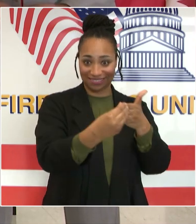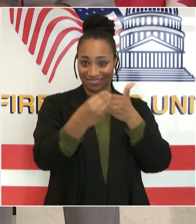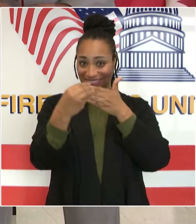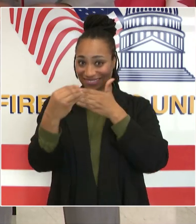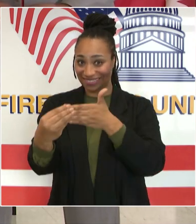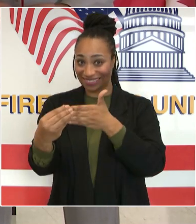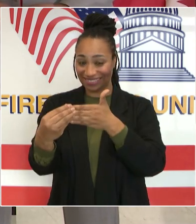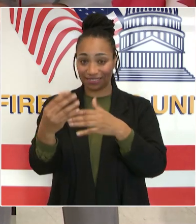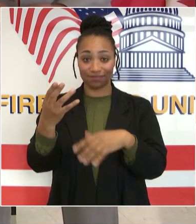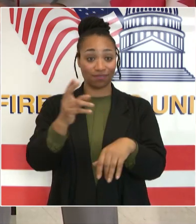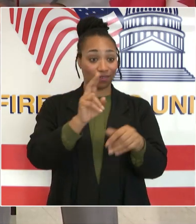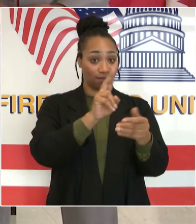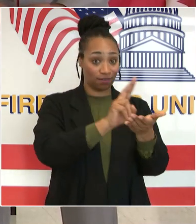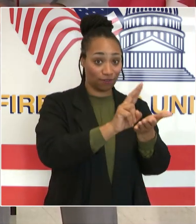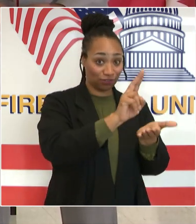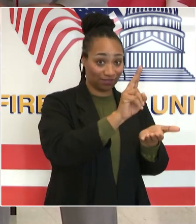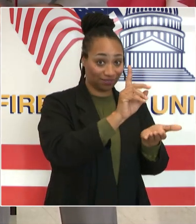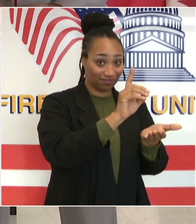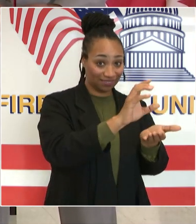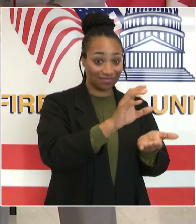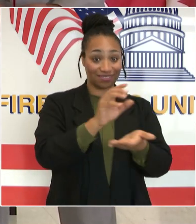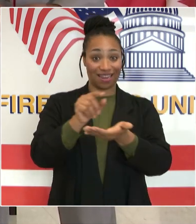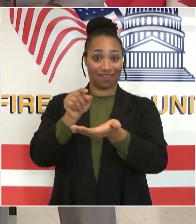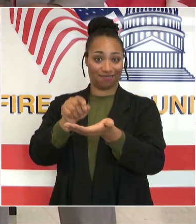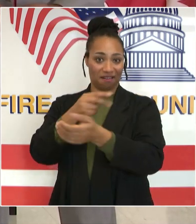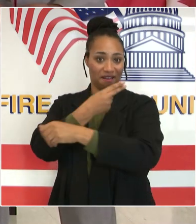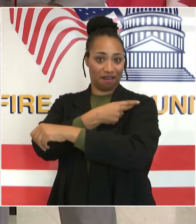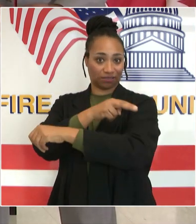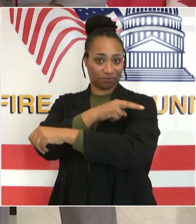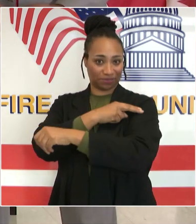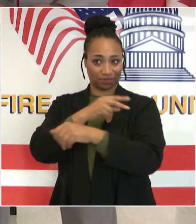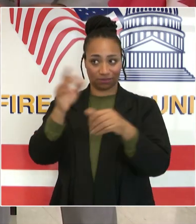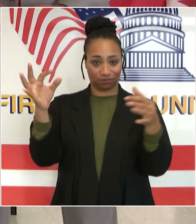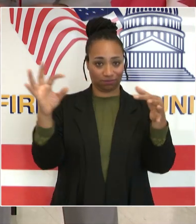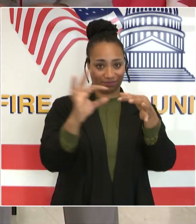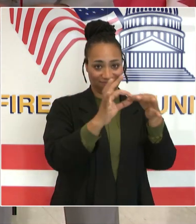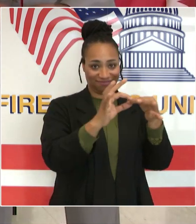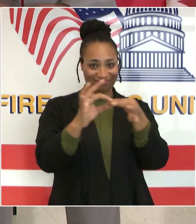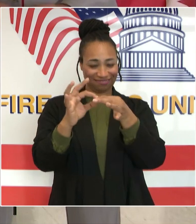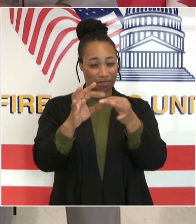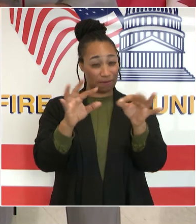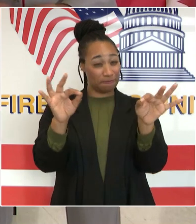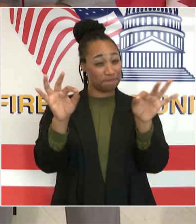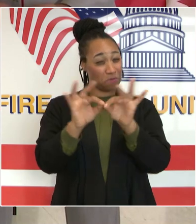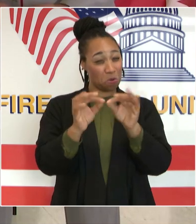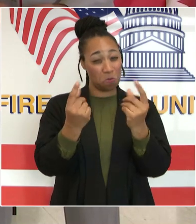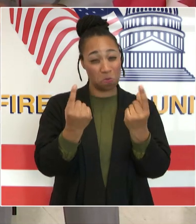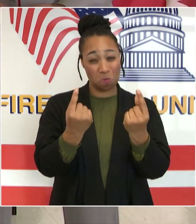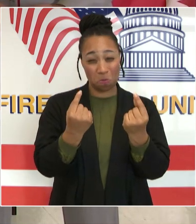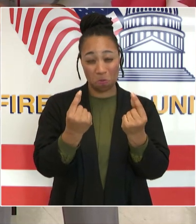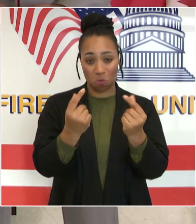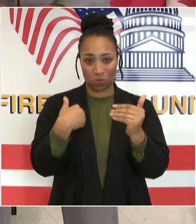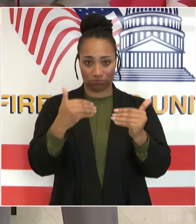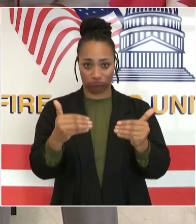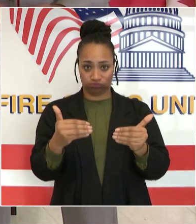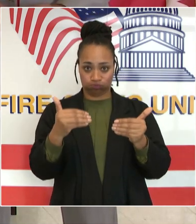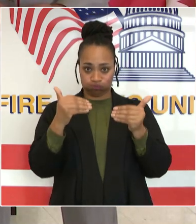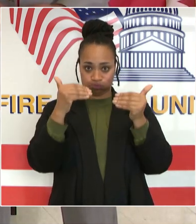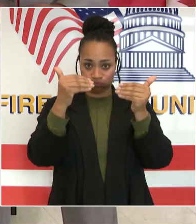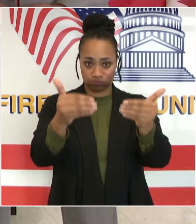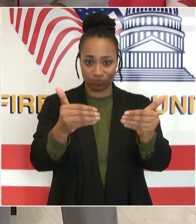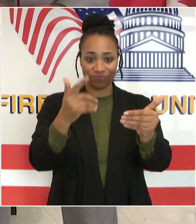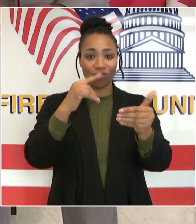will be an important entry point for the next generation of first responders in DC. It will train between 50